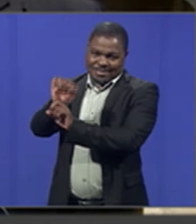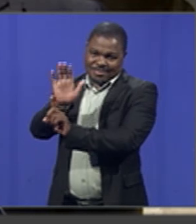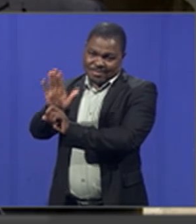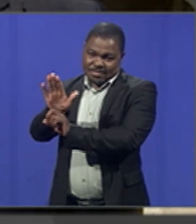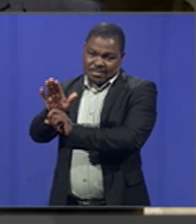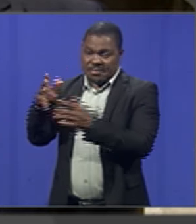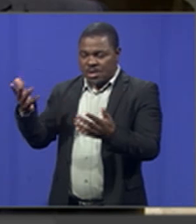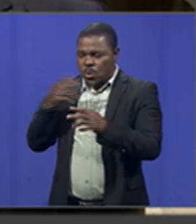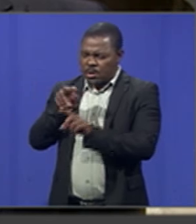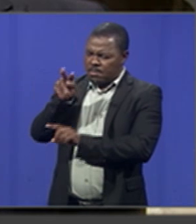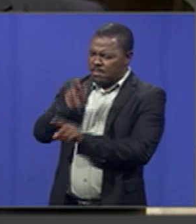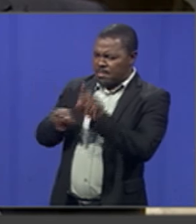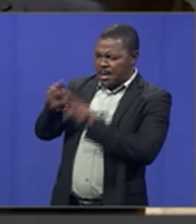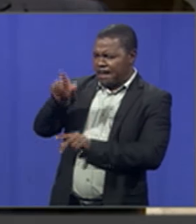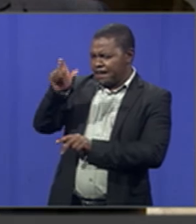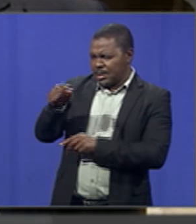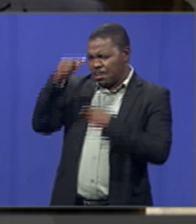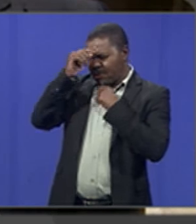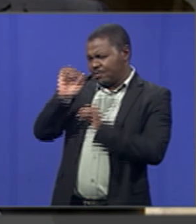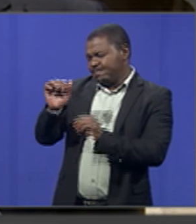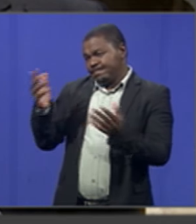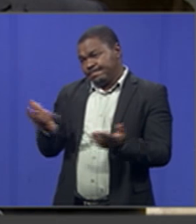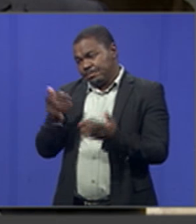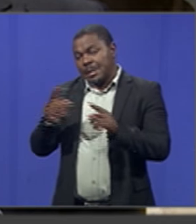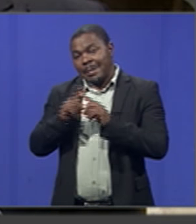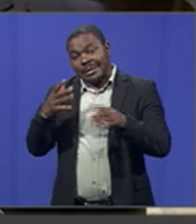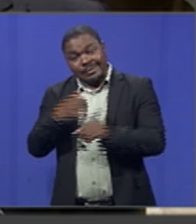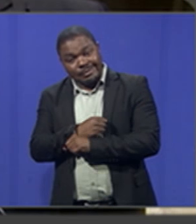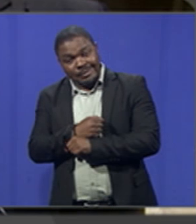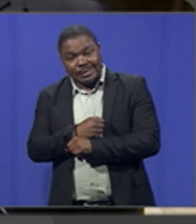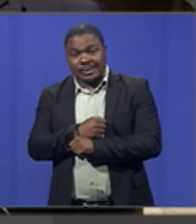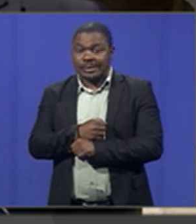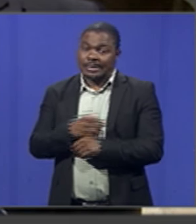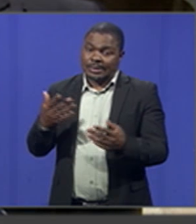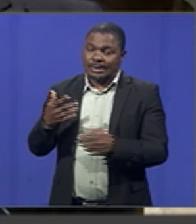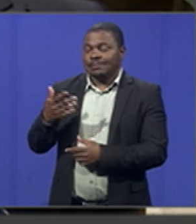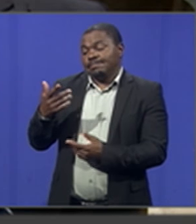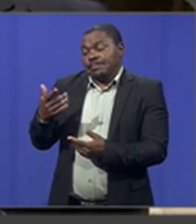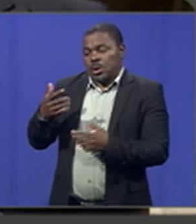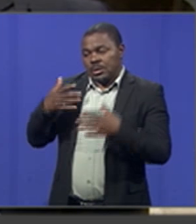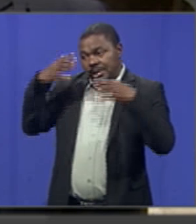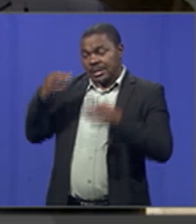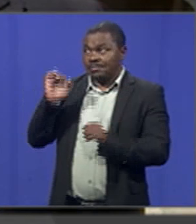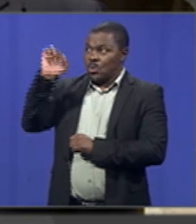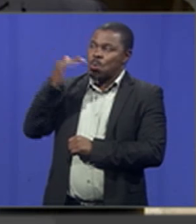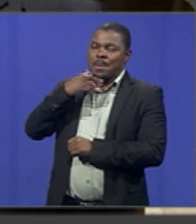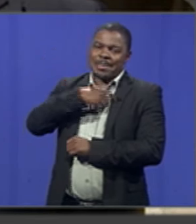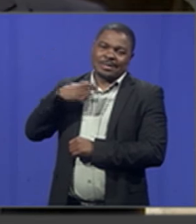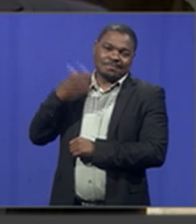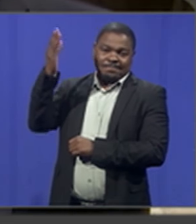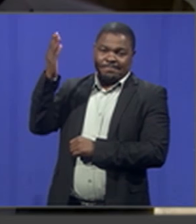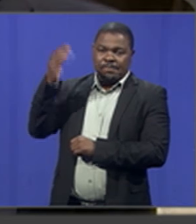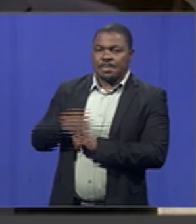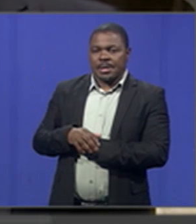that profile is being looked at, and the unfortunate part is also the competence of the president, no one else. We might have